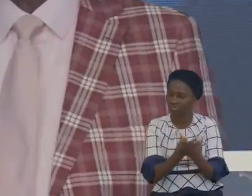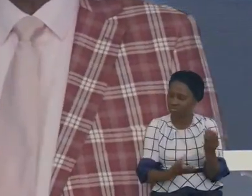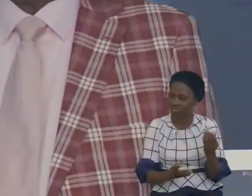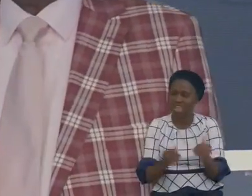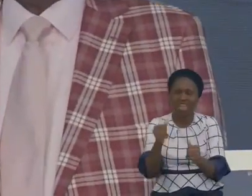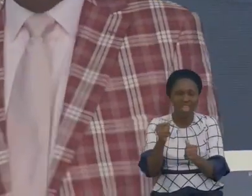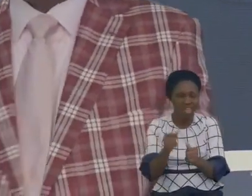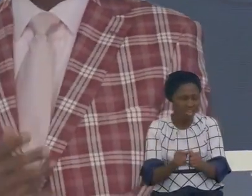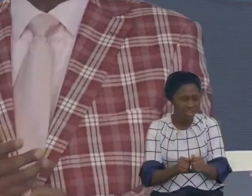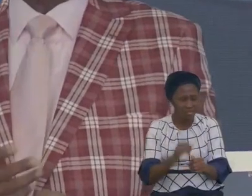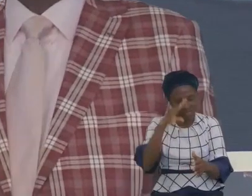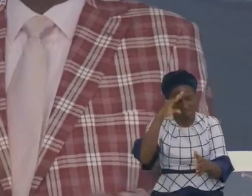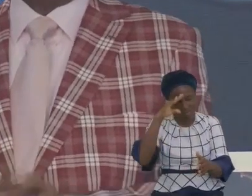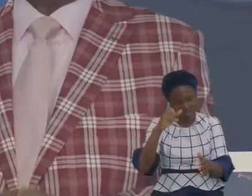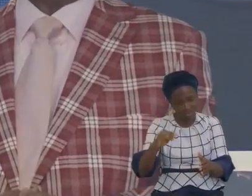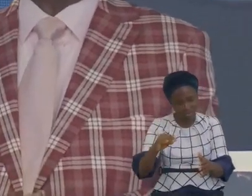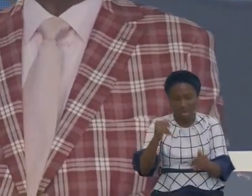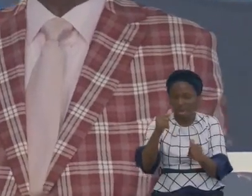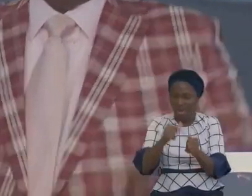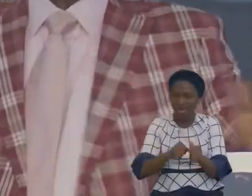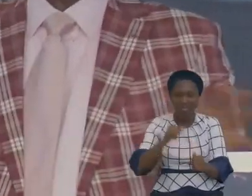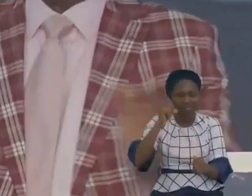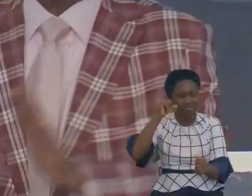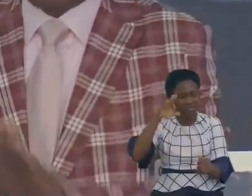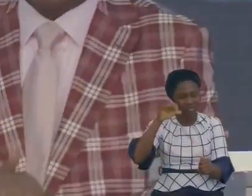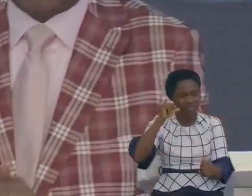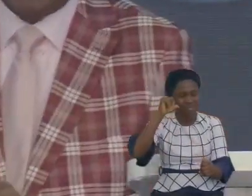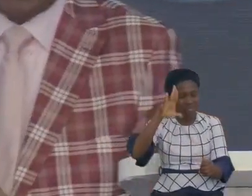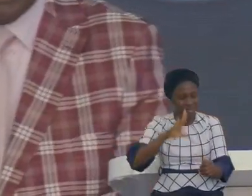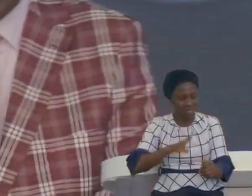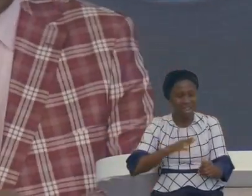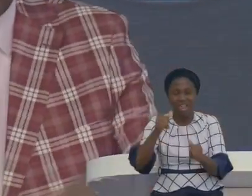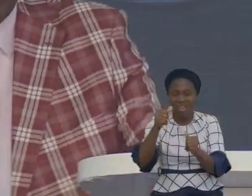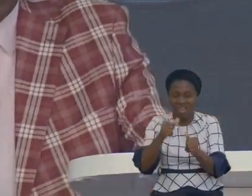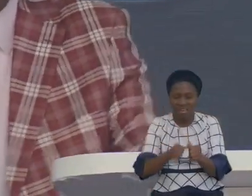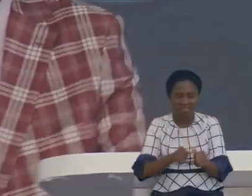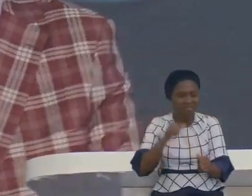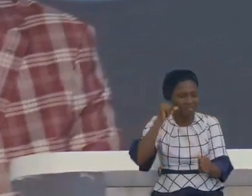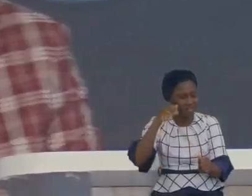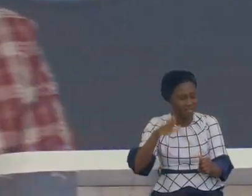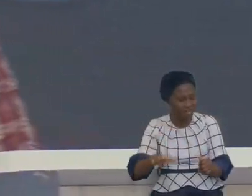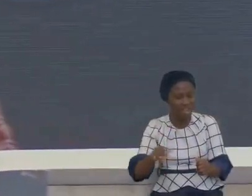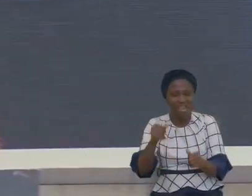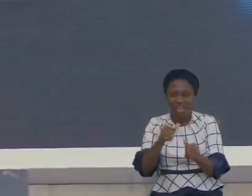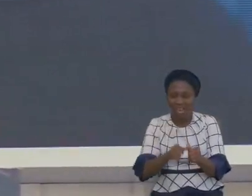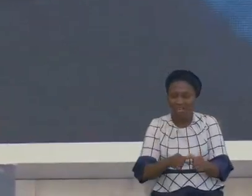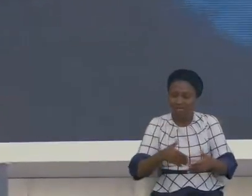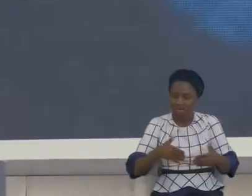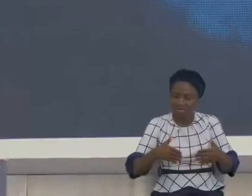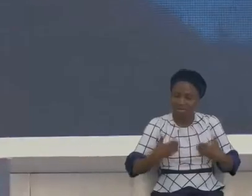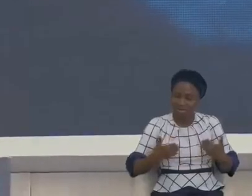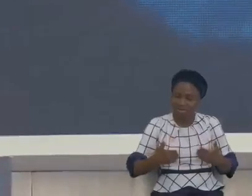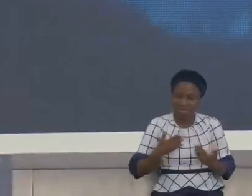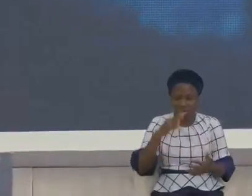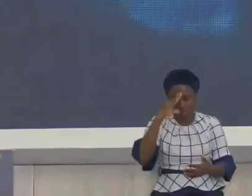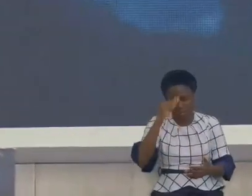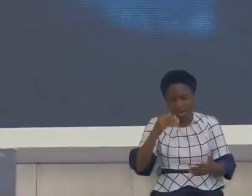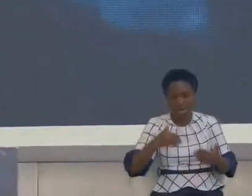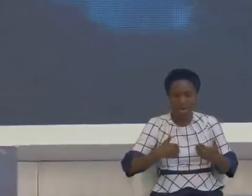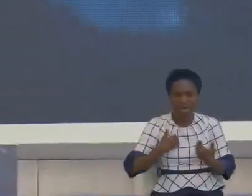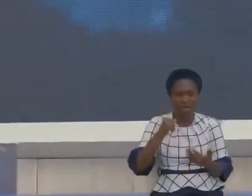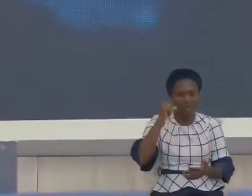man, every young woman, everyone present here, we will go